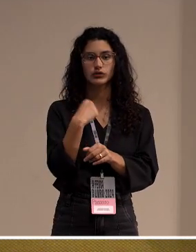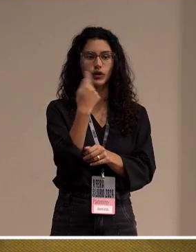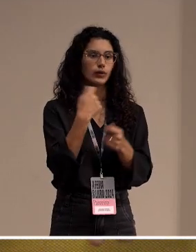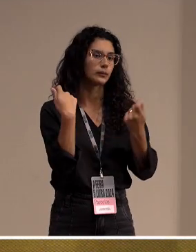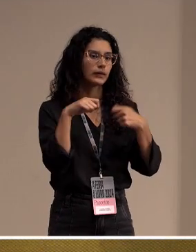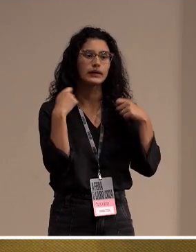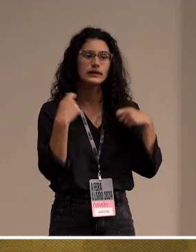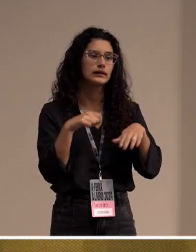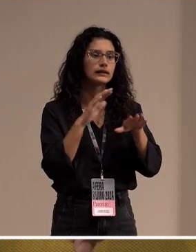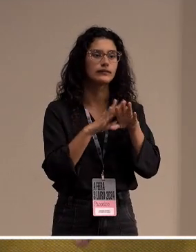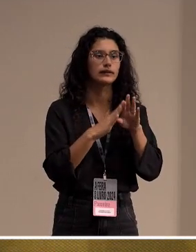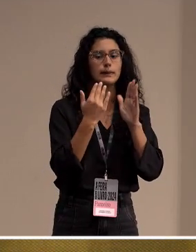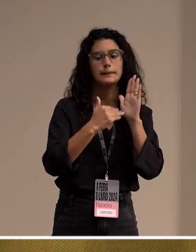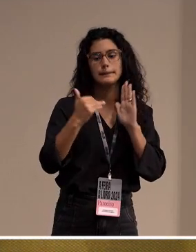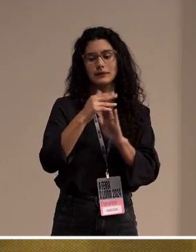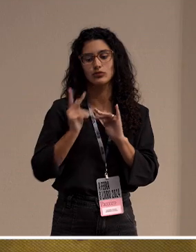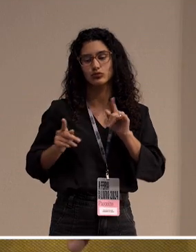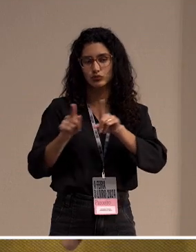To me, that's insane.